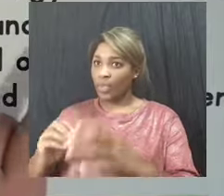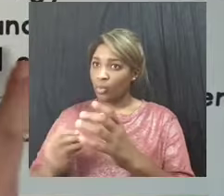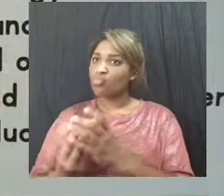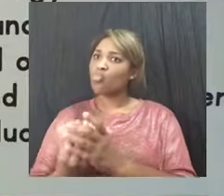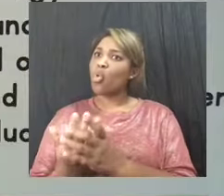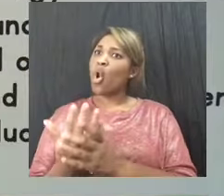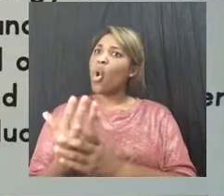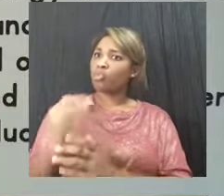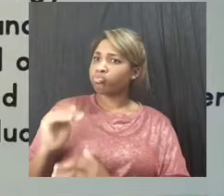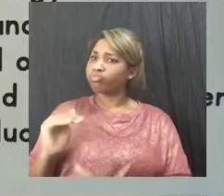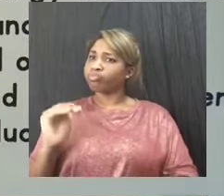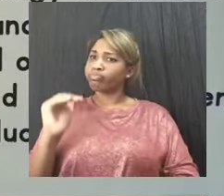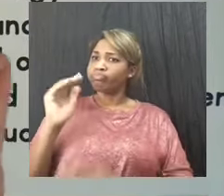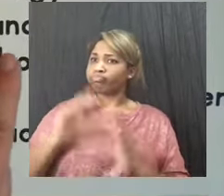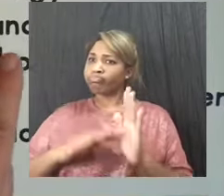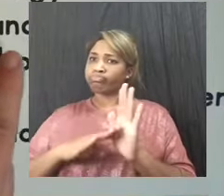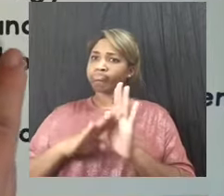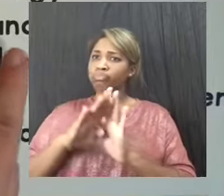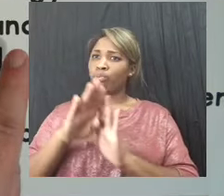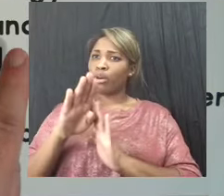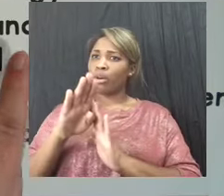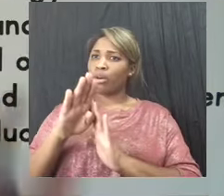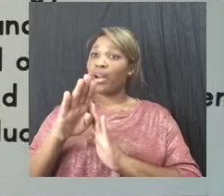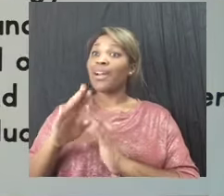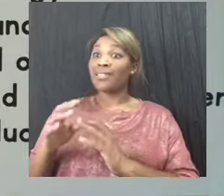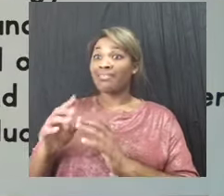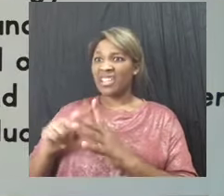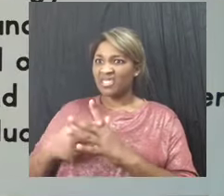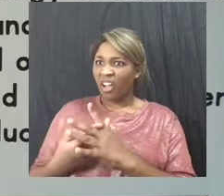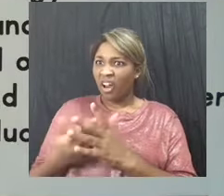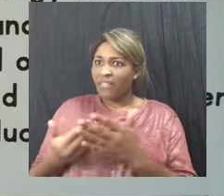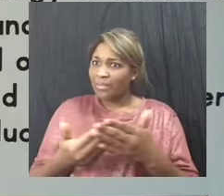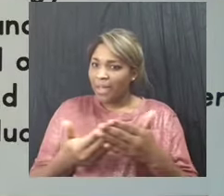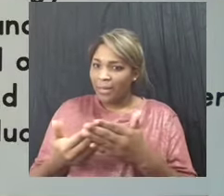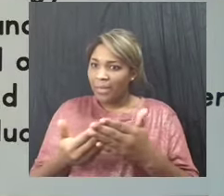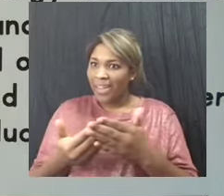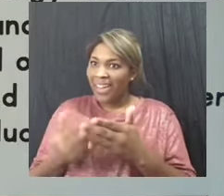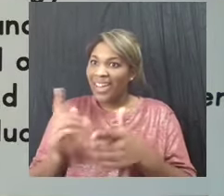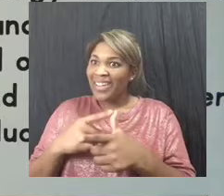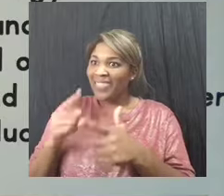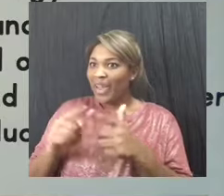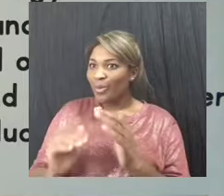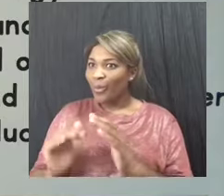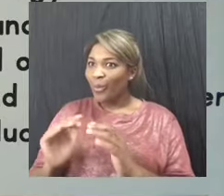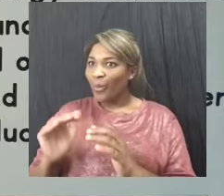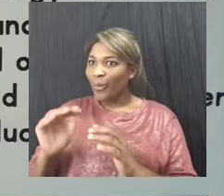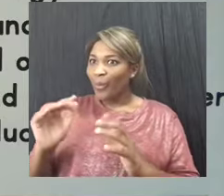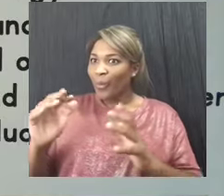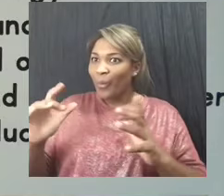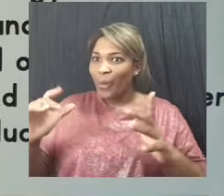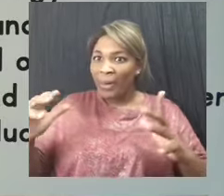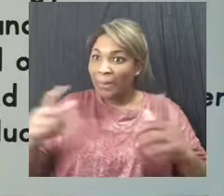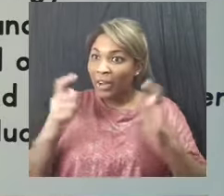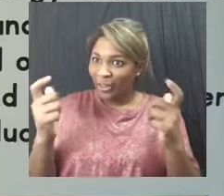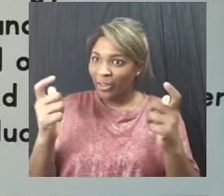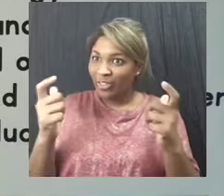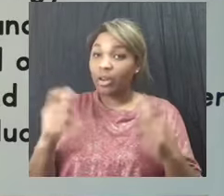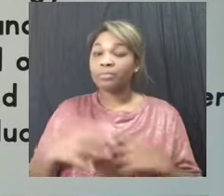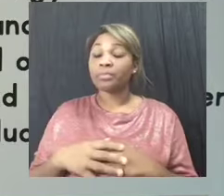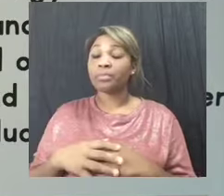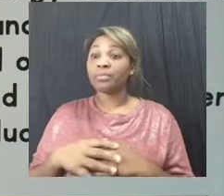develop. They're babies, and then they get big. They get bigger. They get rid of